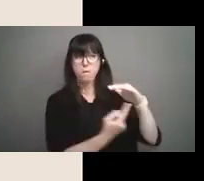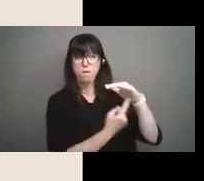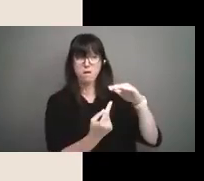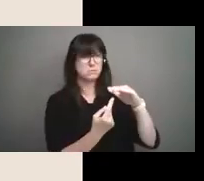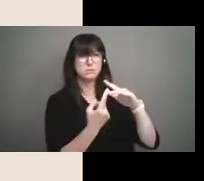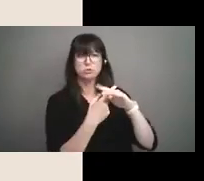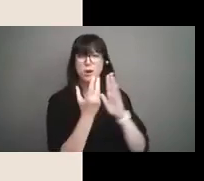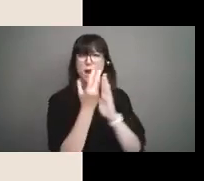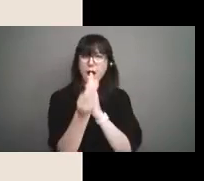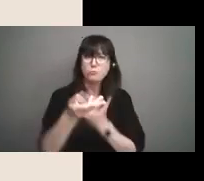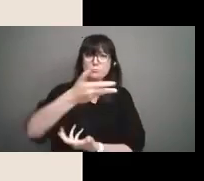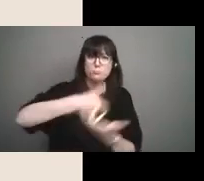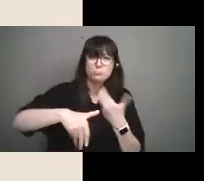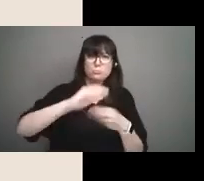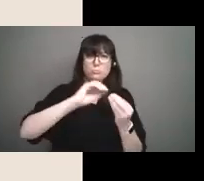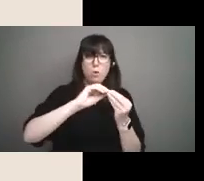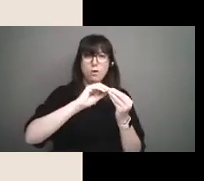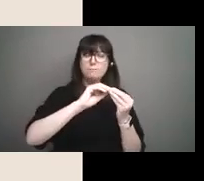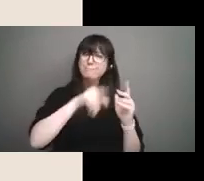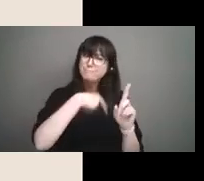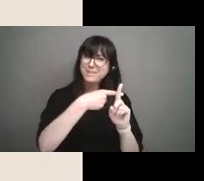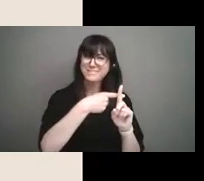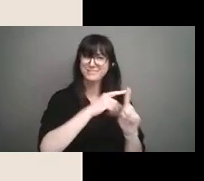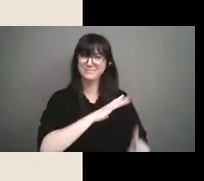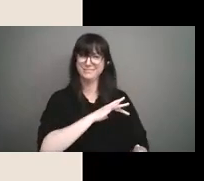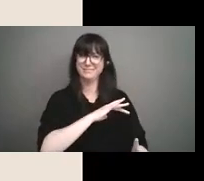had a positive impact. And